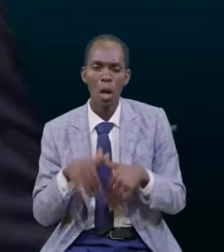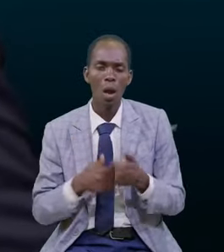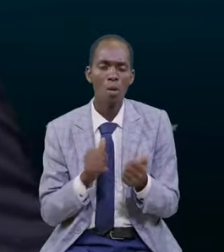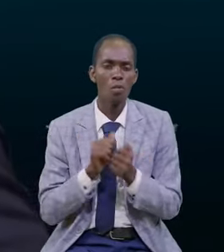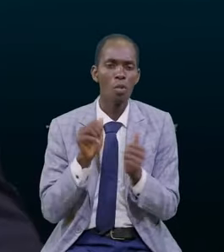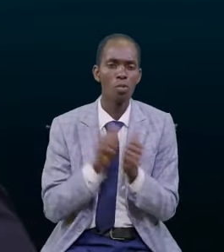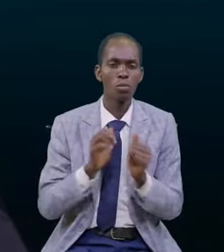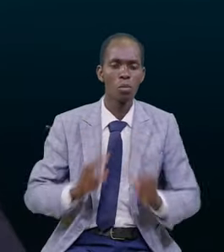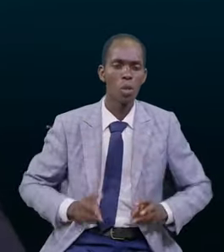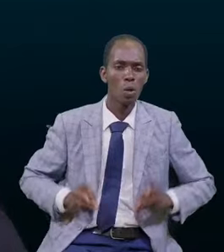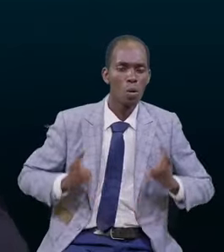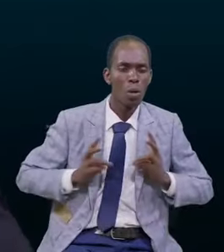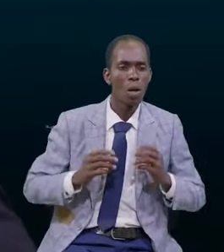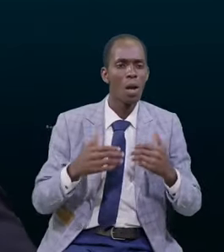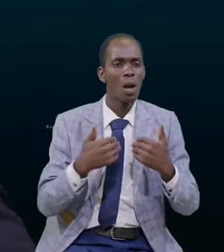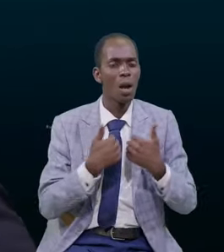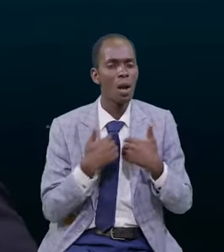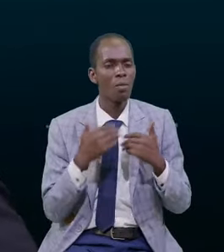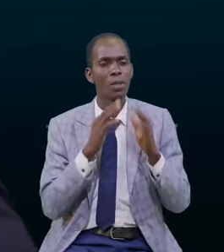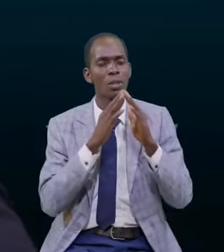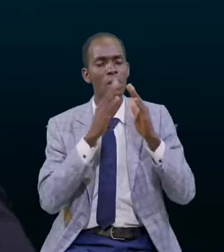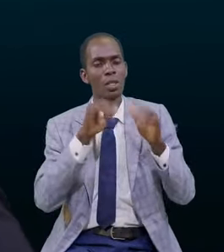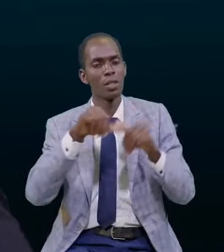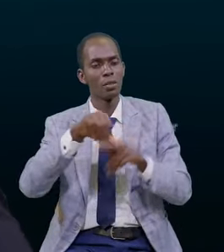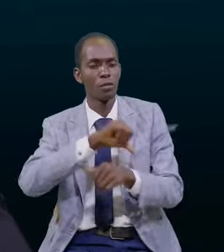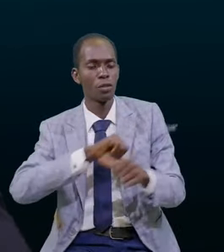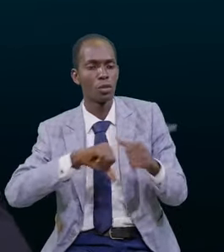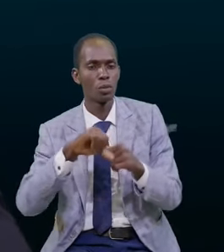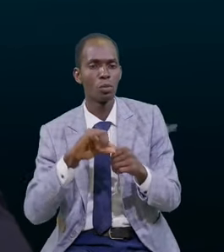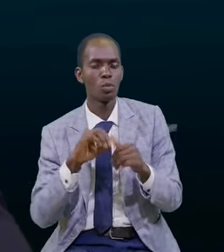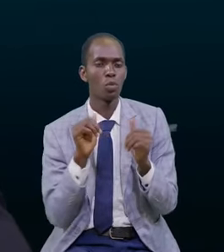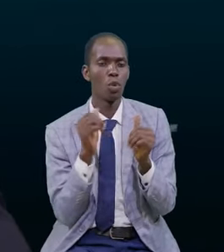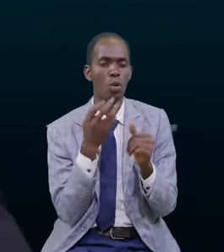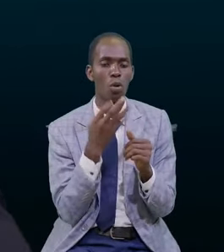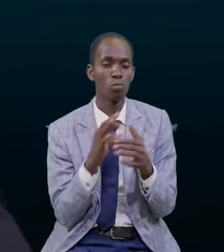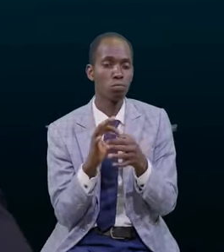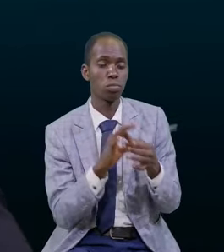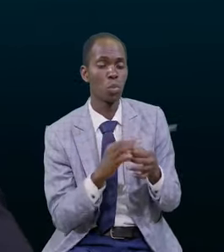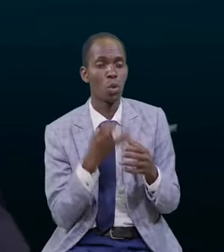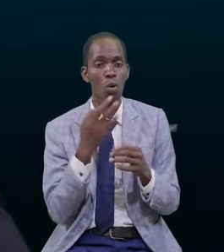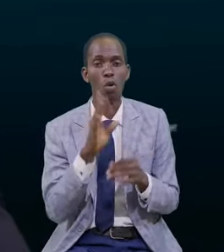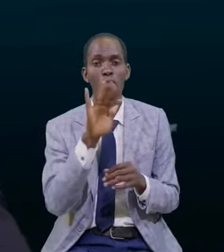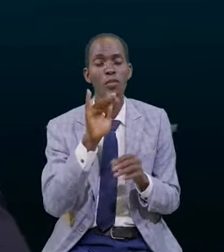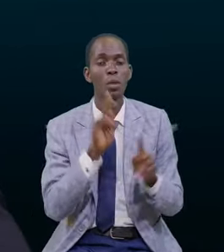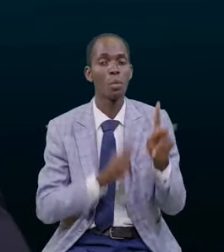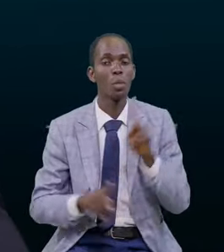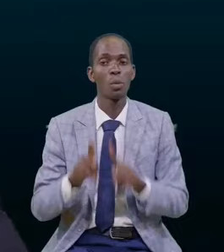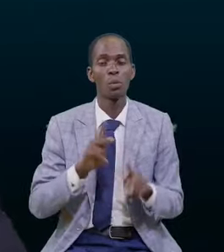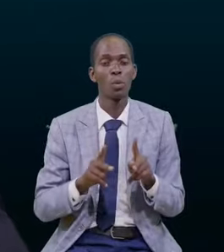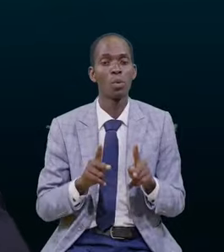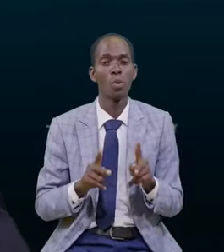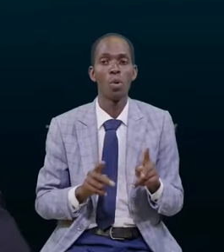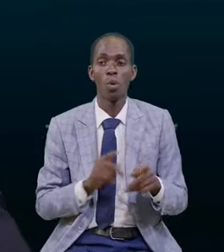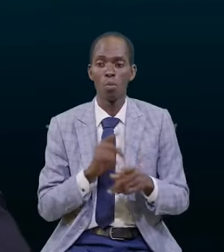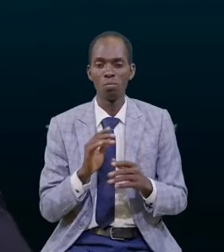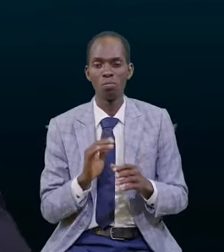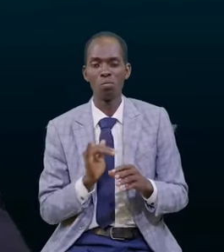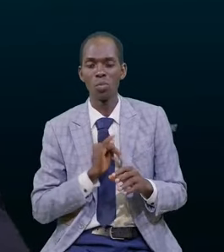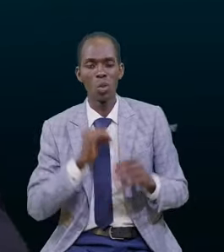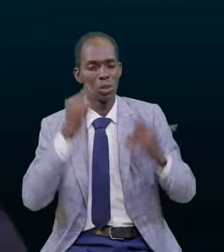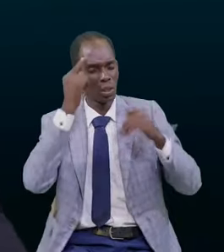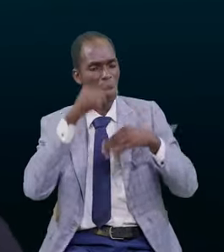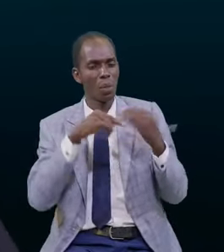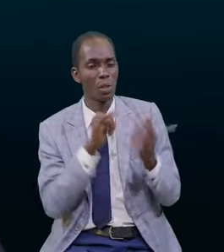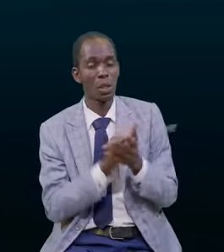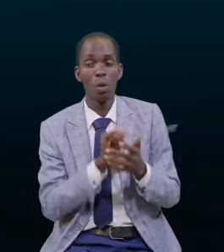people this house Fellowship of 20 people when I have a district when I have a Congregation of